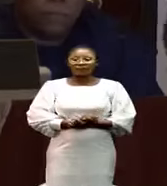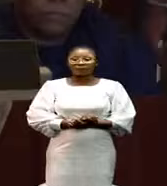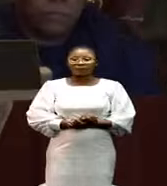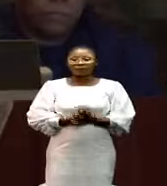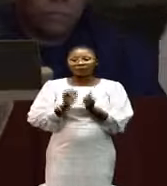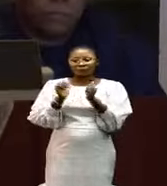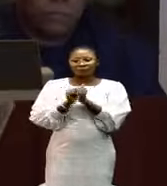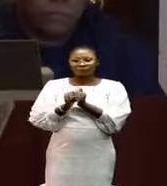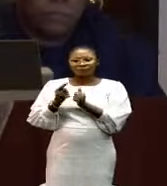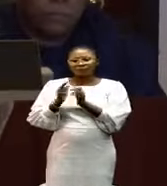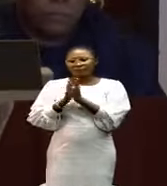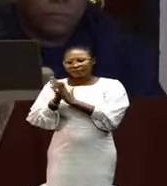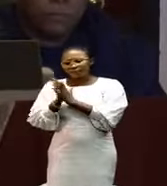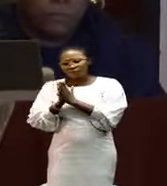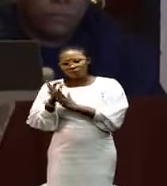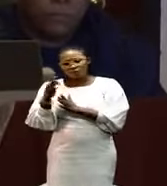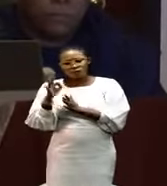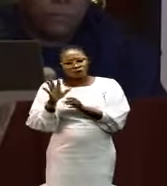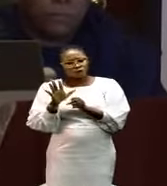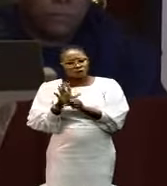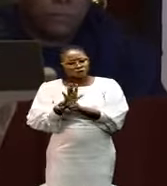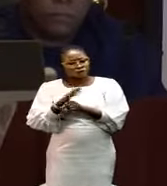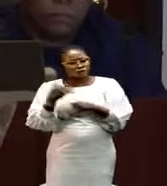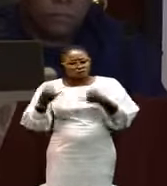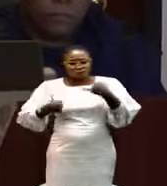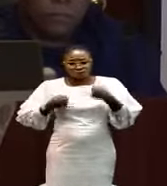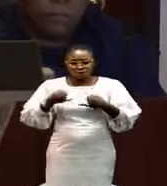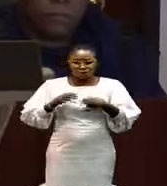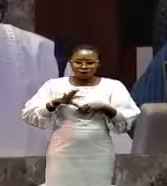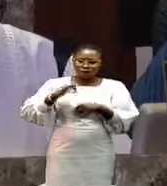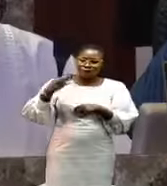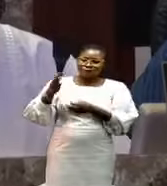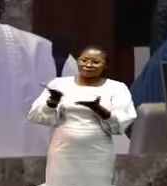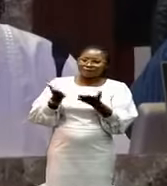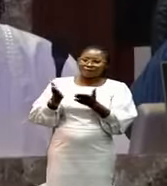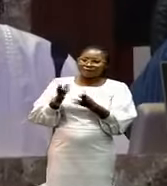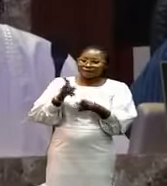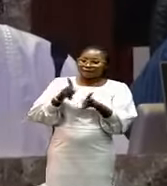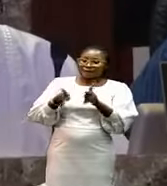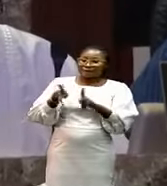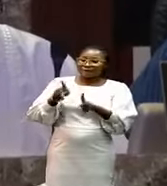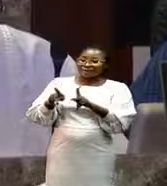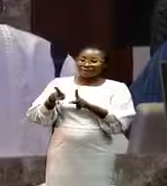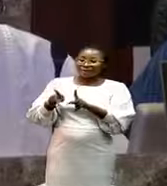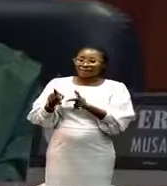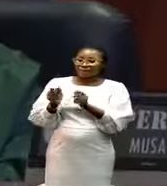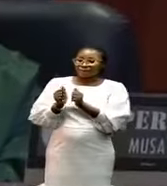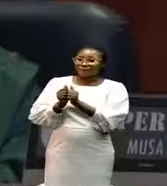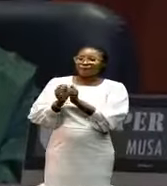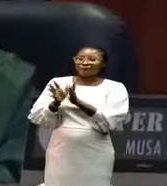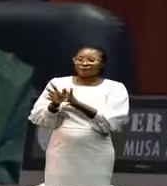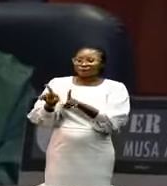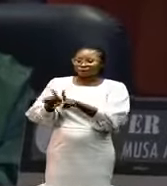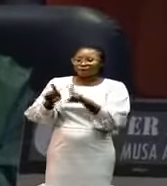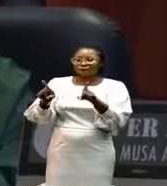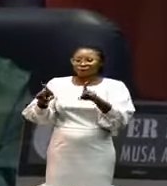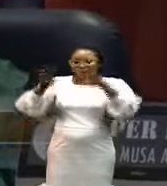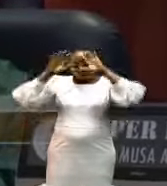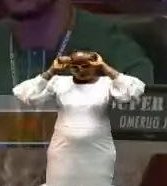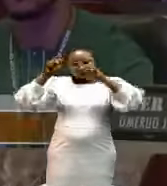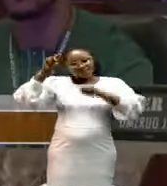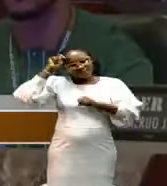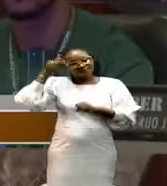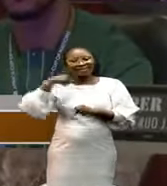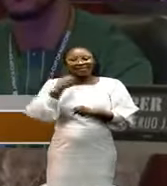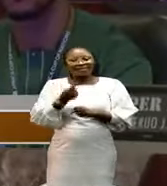With the expression of hope, joy, and the spirit of serving humanity, irrespective of differences, President Tinubu